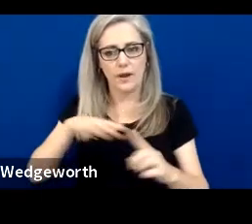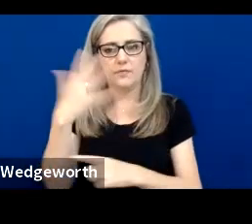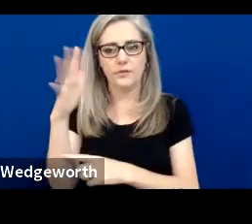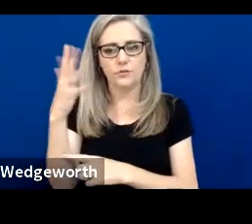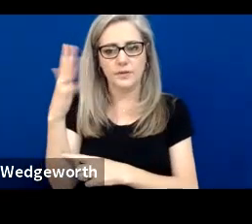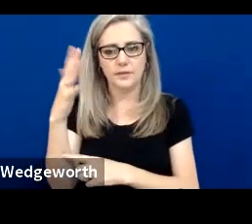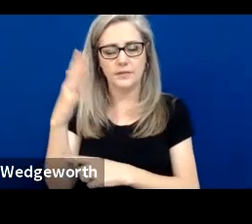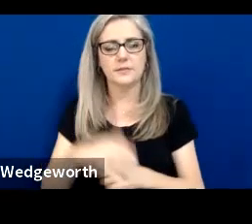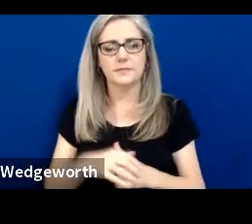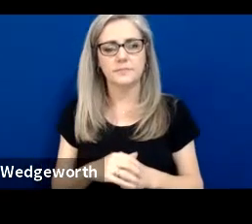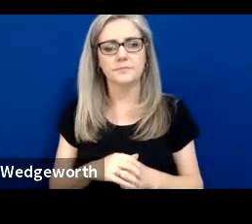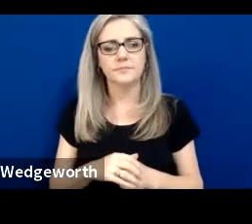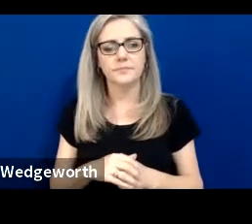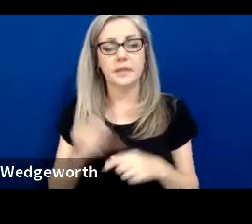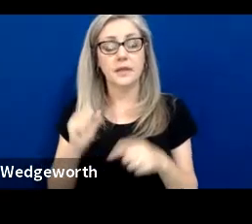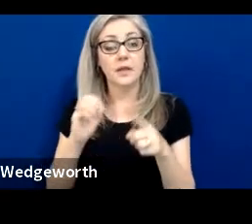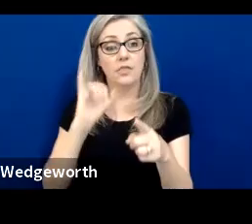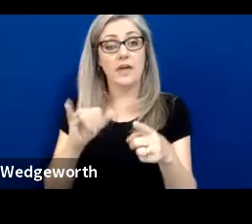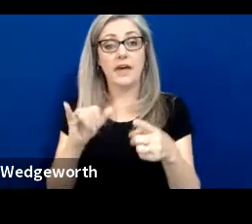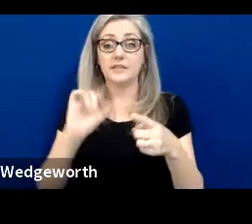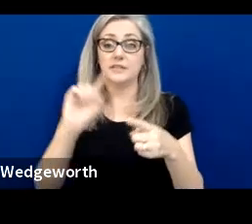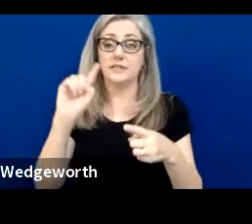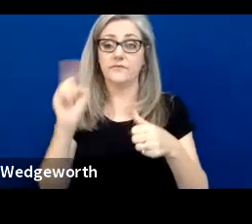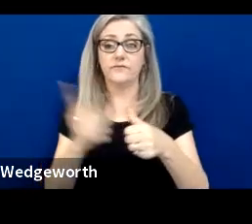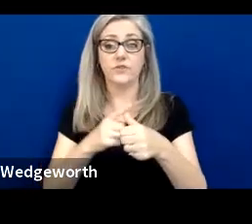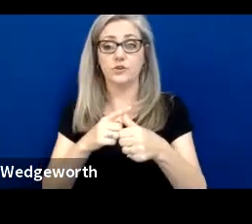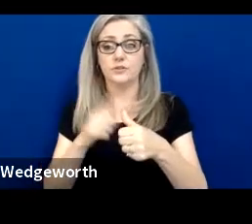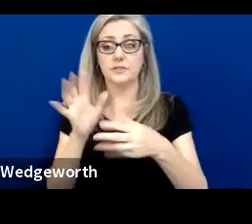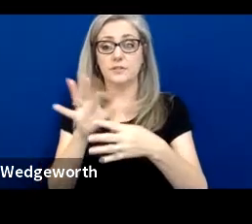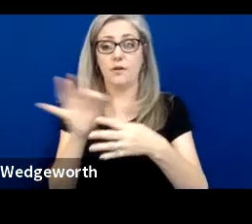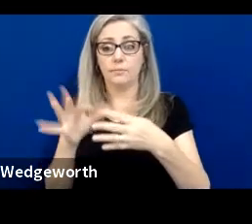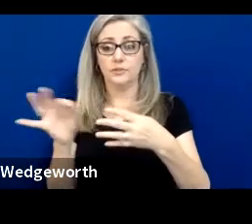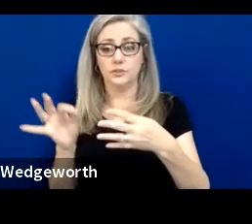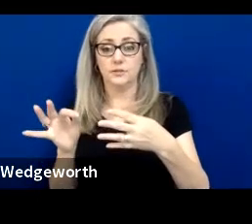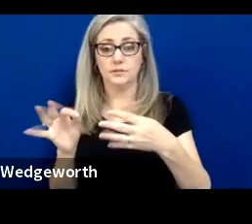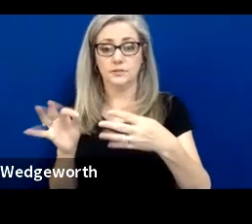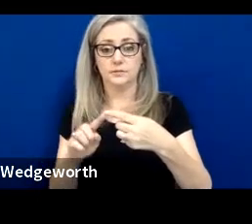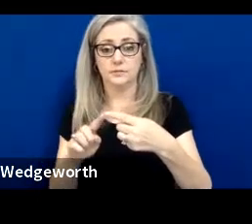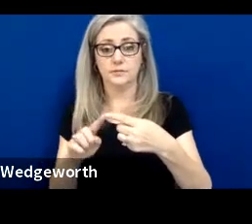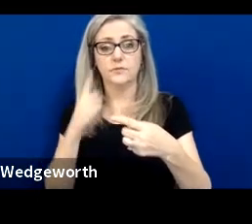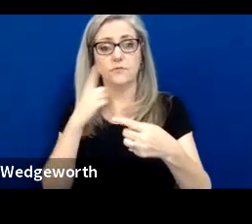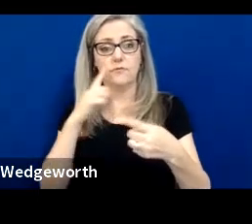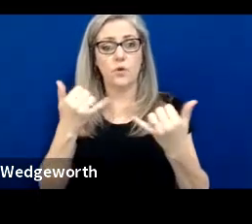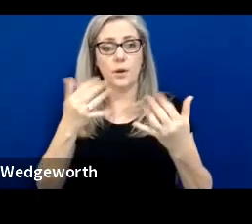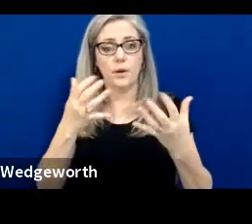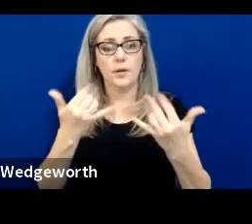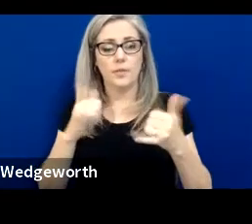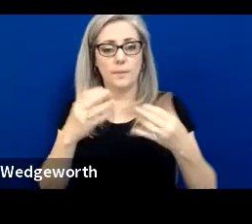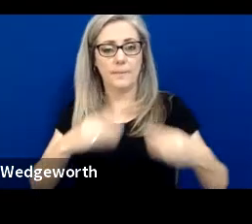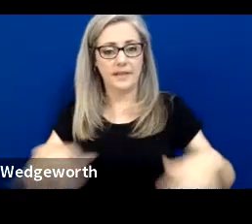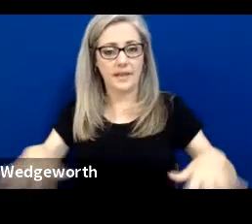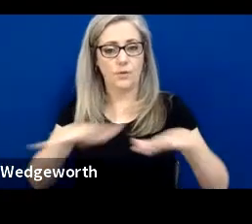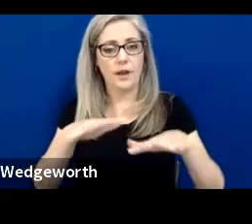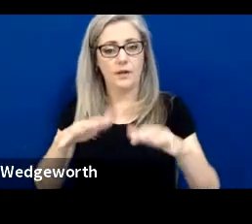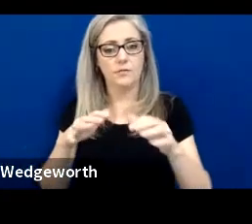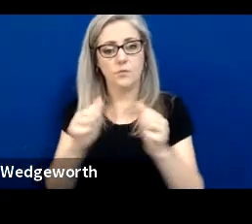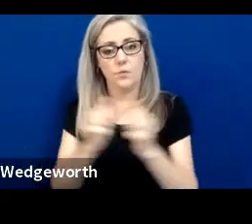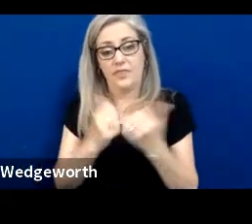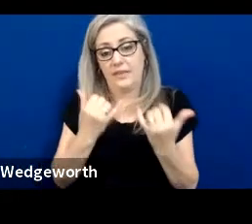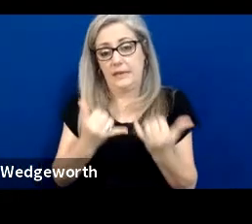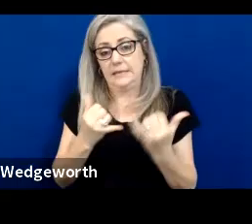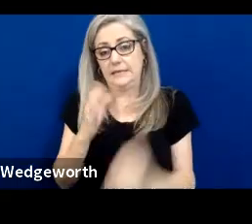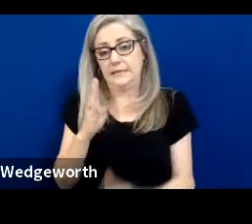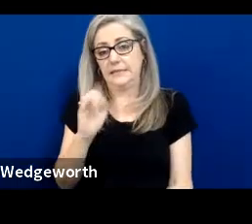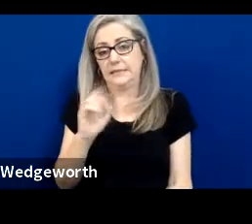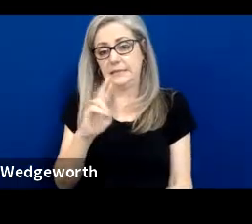So this would be option 1 for this type of playground treatment with this existing barn.